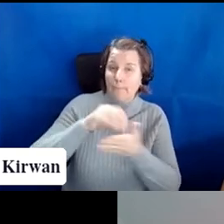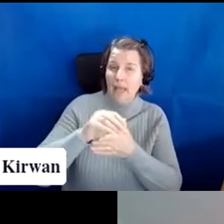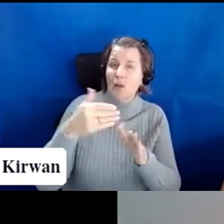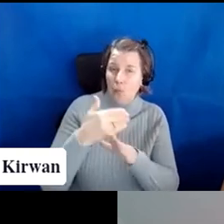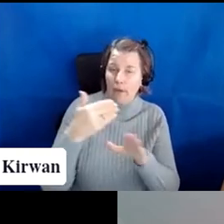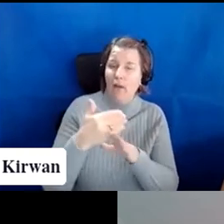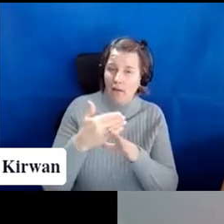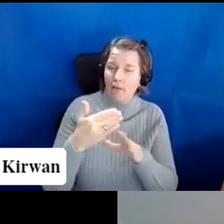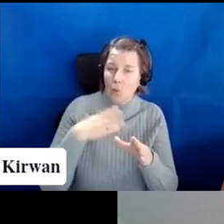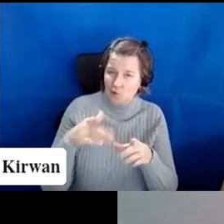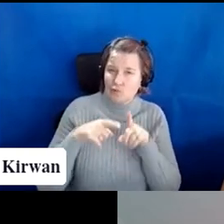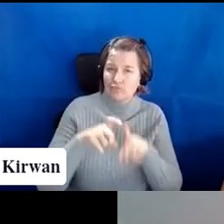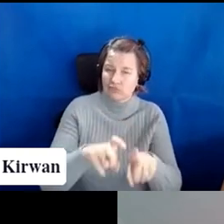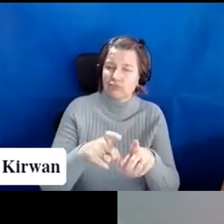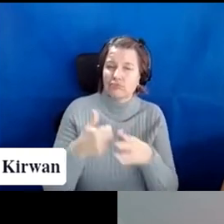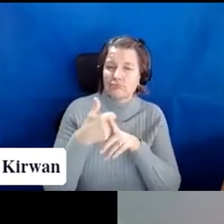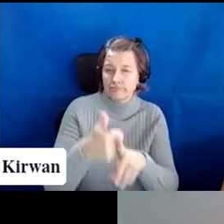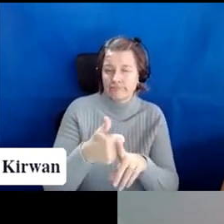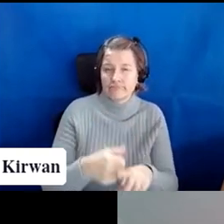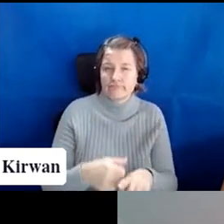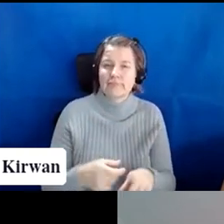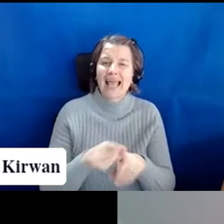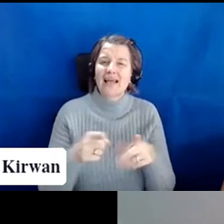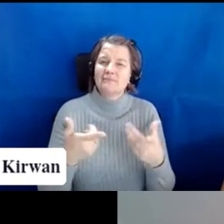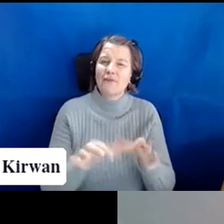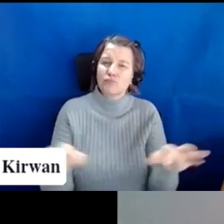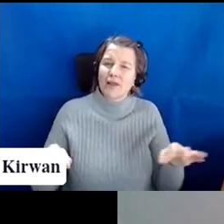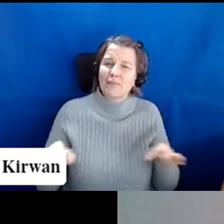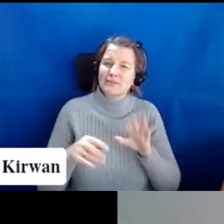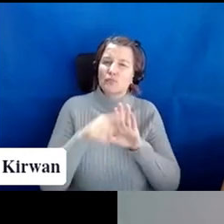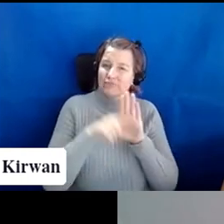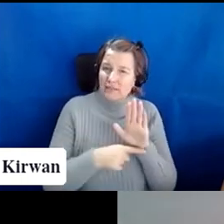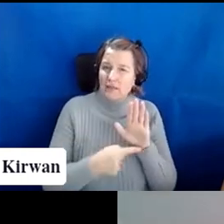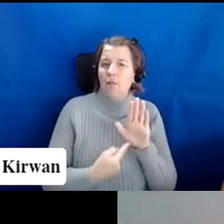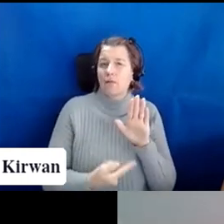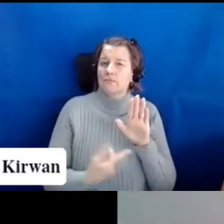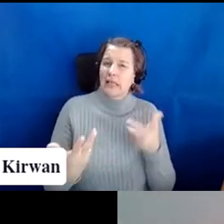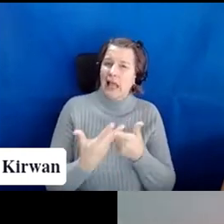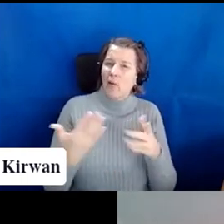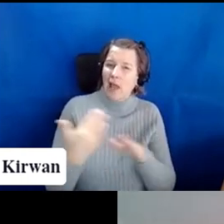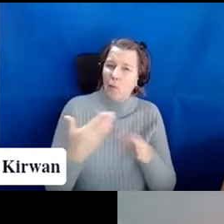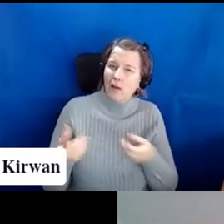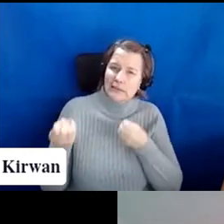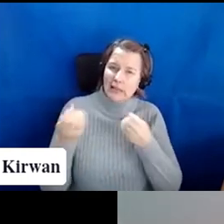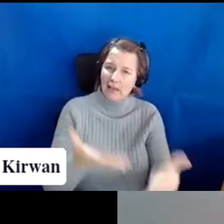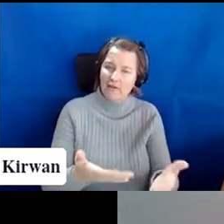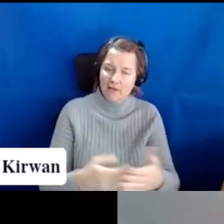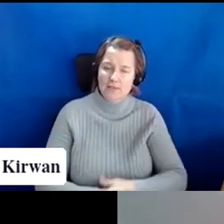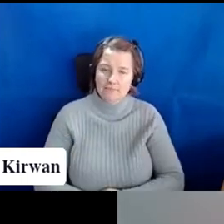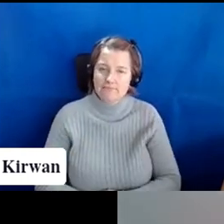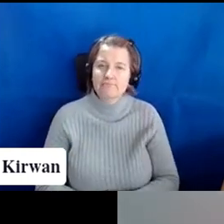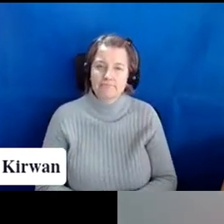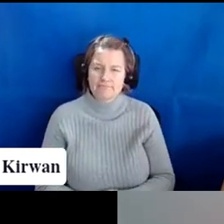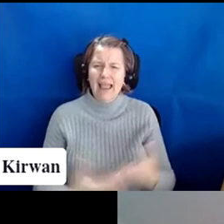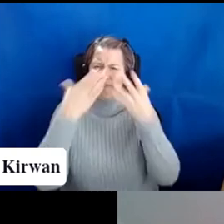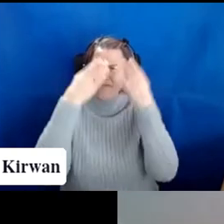essentially, and for having parameters and principles around how that work is delivered. So I forgot